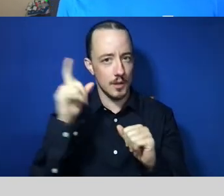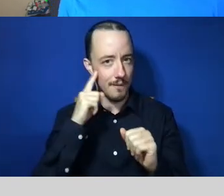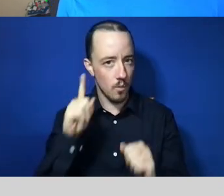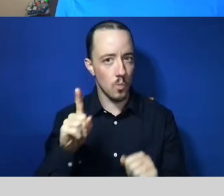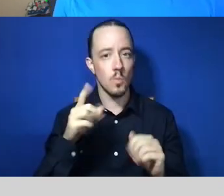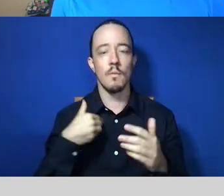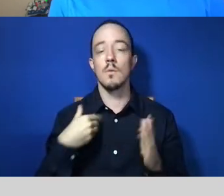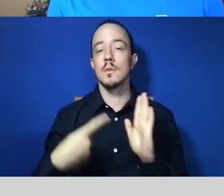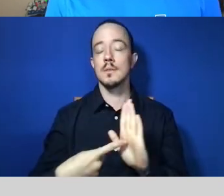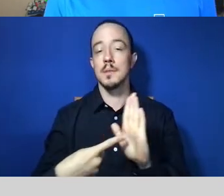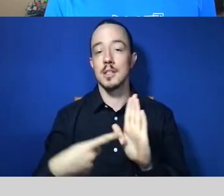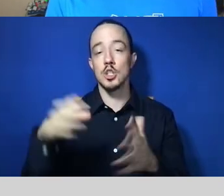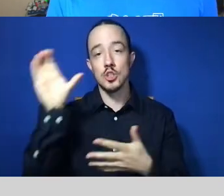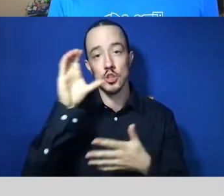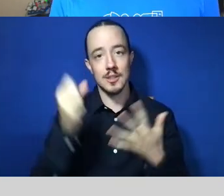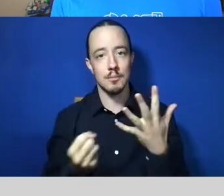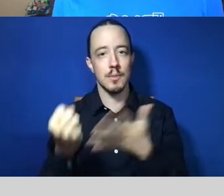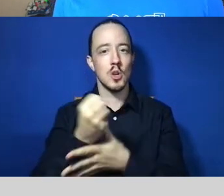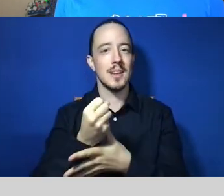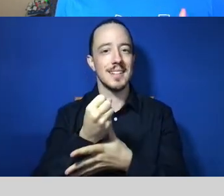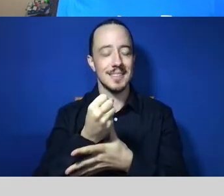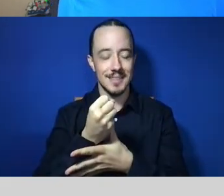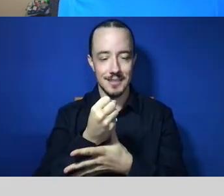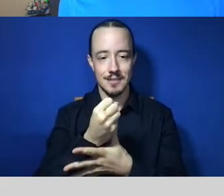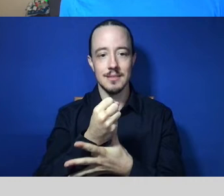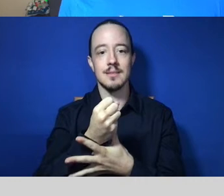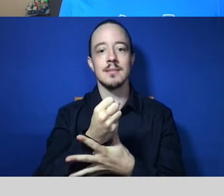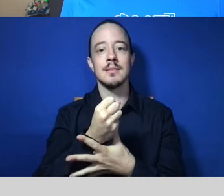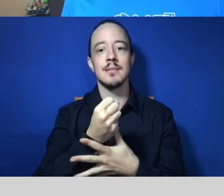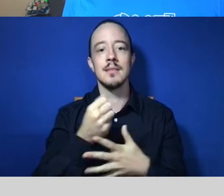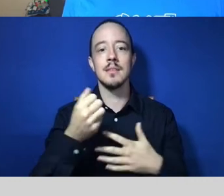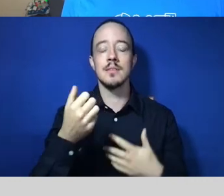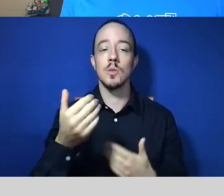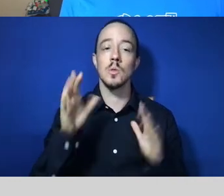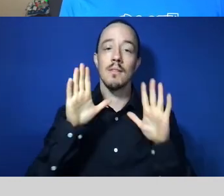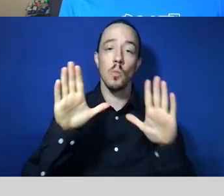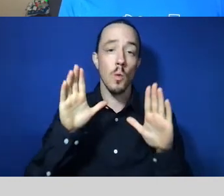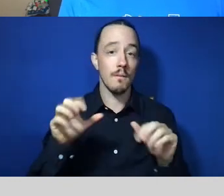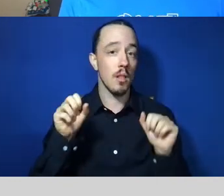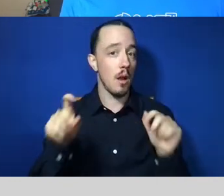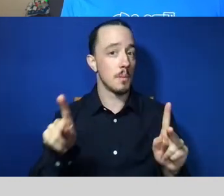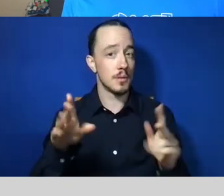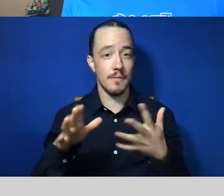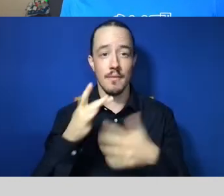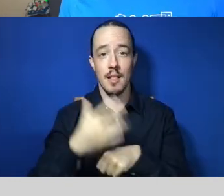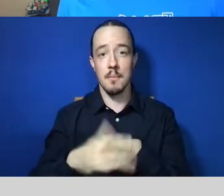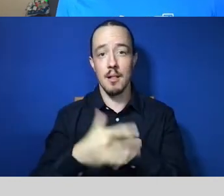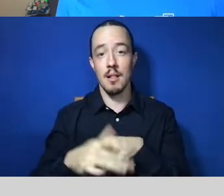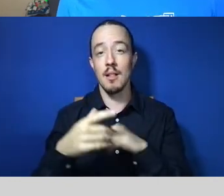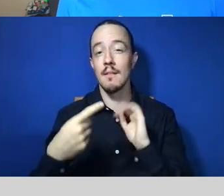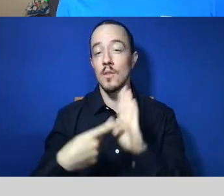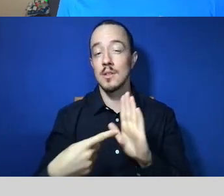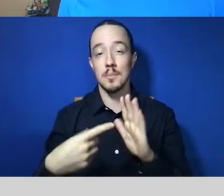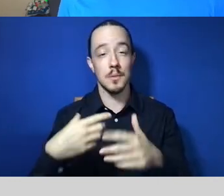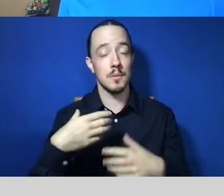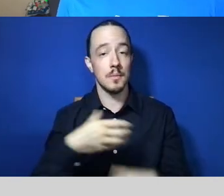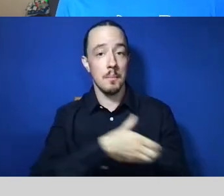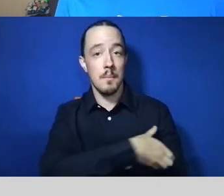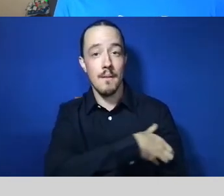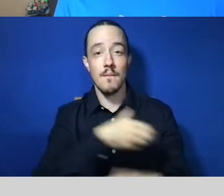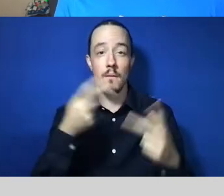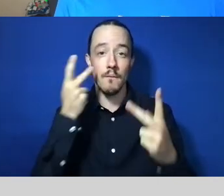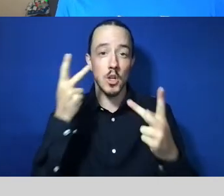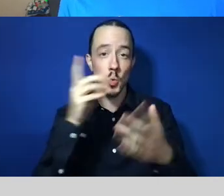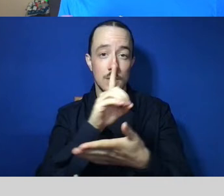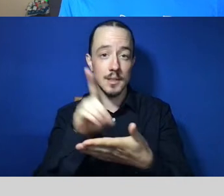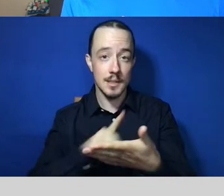that you're looking for. In fact, search is prioritized, so you have wonderful options available to you, like